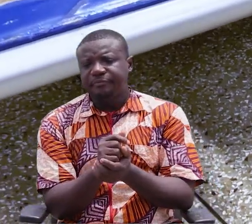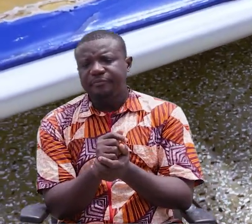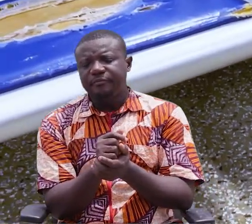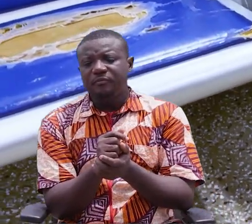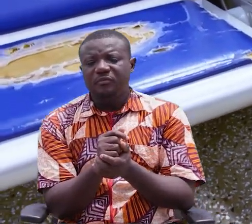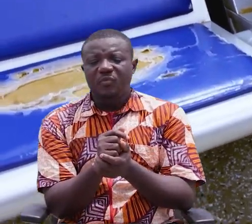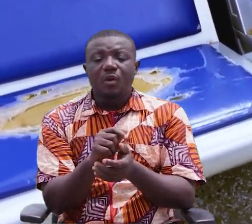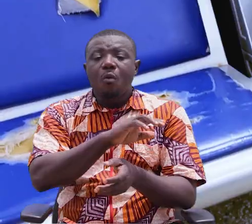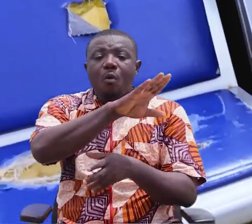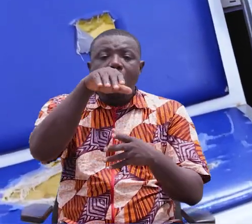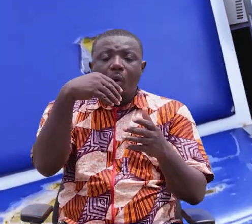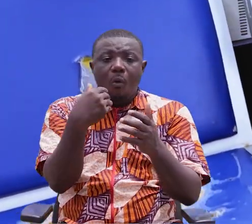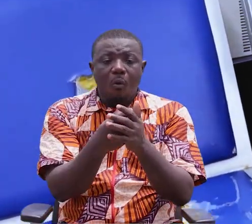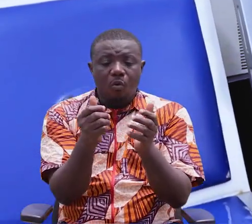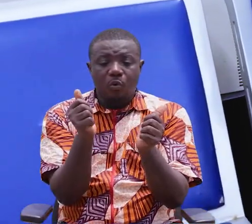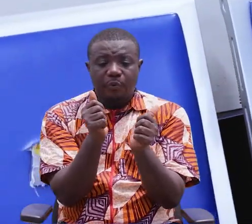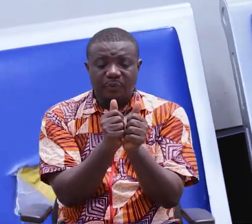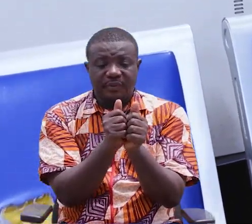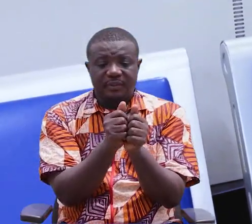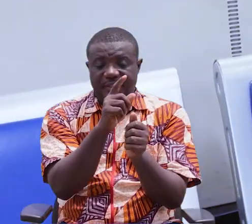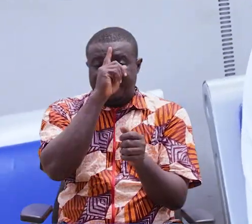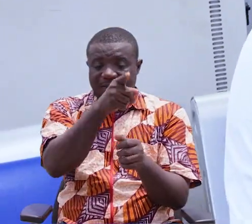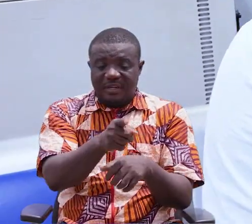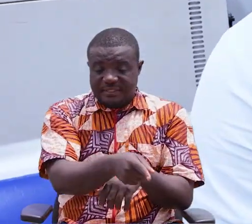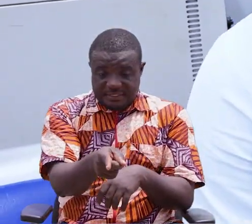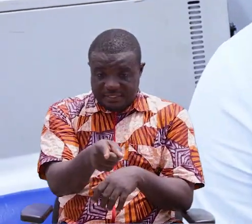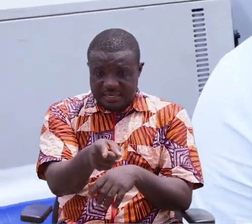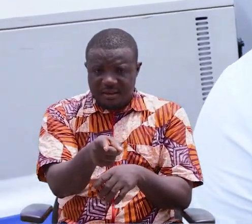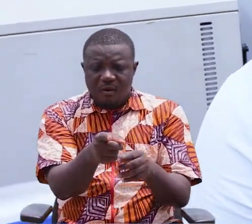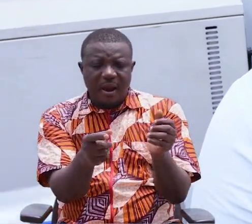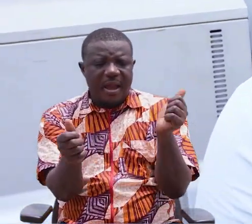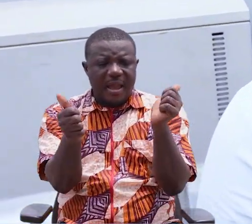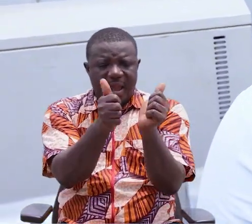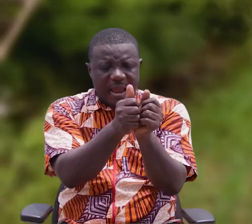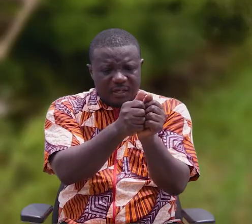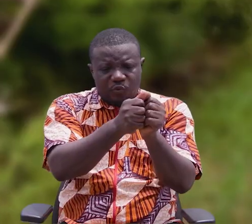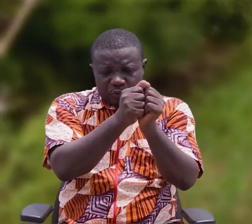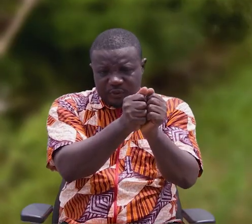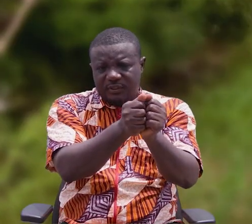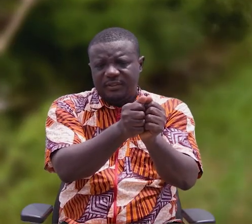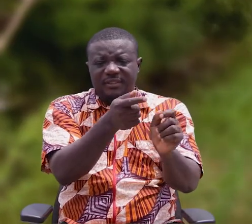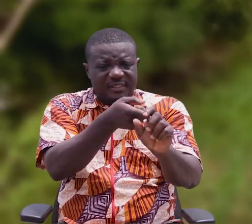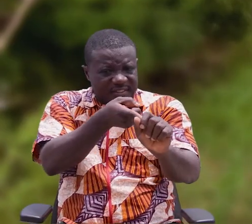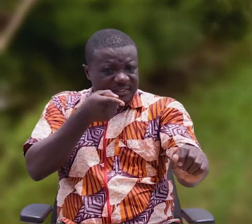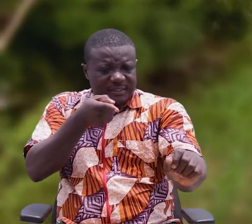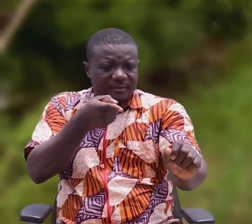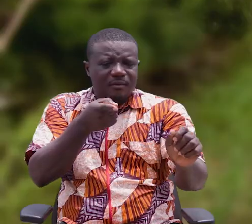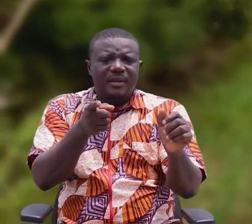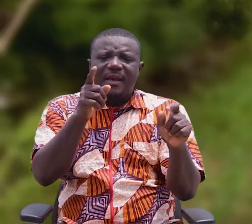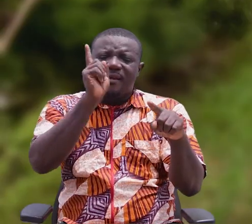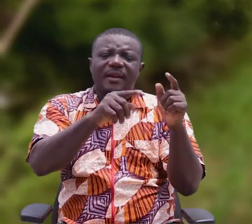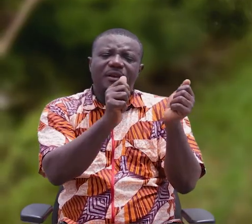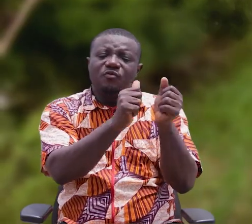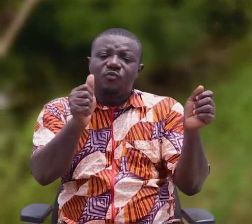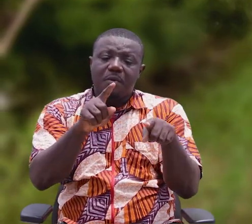the smart canes I know, they come together with the cane. So, but with this one, you can attach it and you can detach